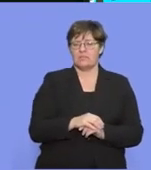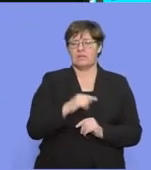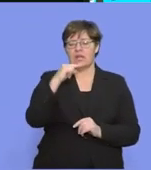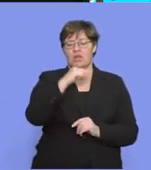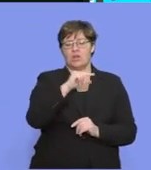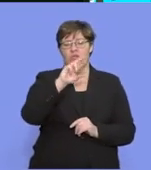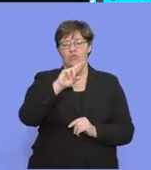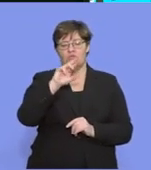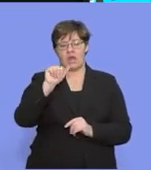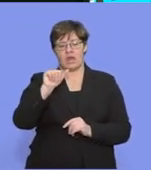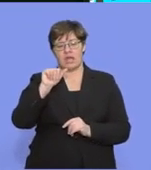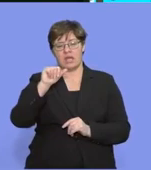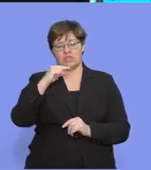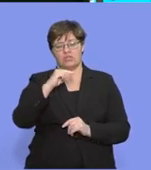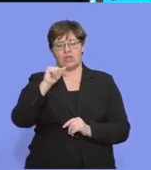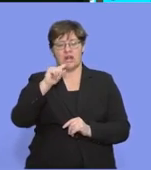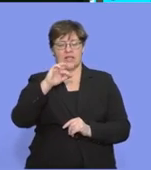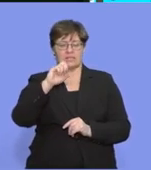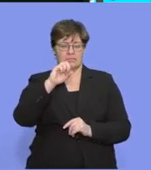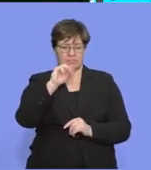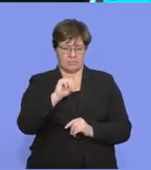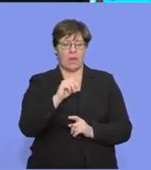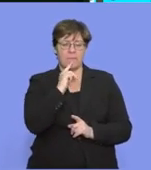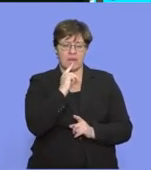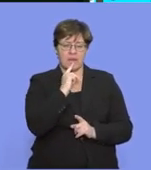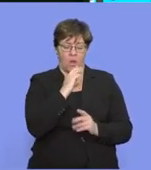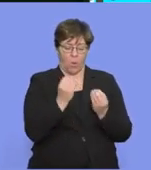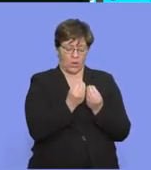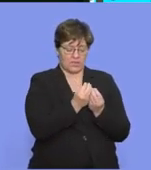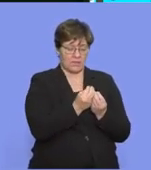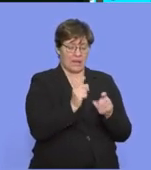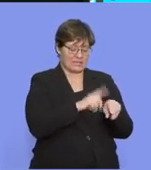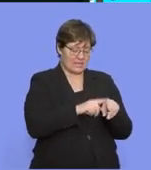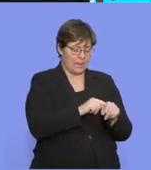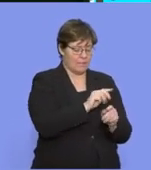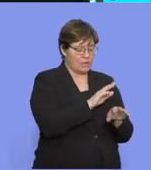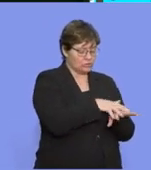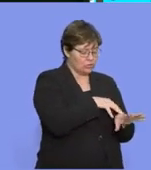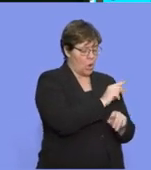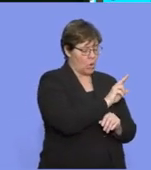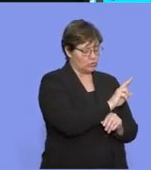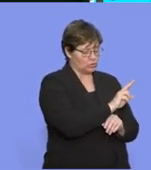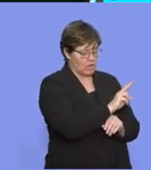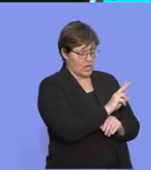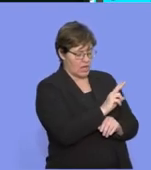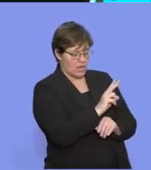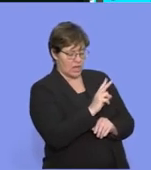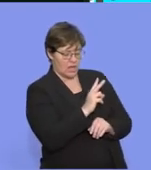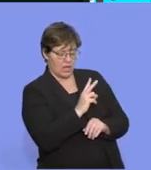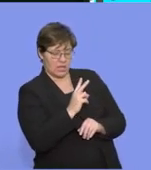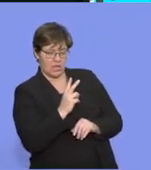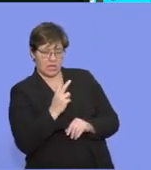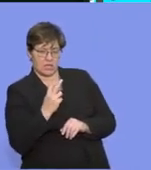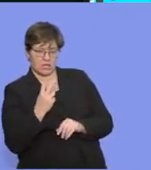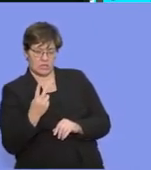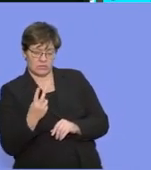theories before that we called gradualism. So what happened is organisms slowly changed over time. And we call